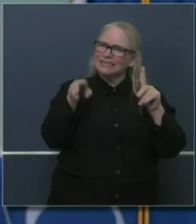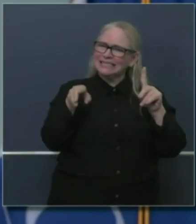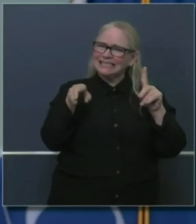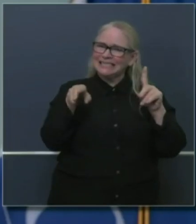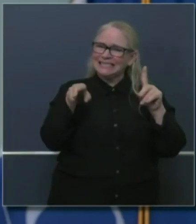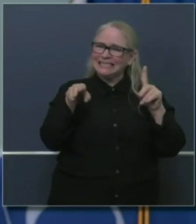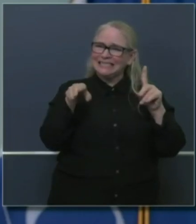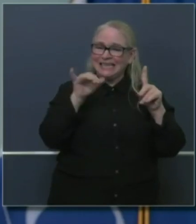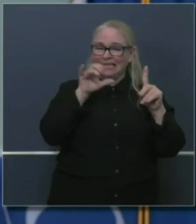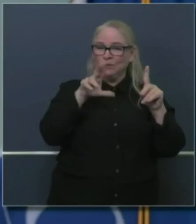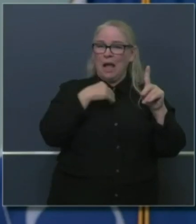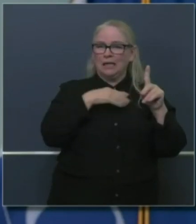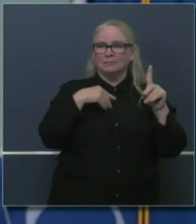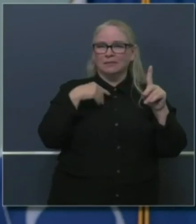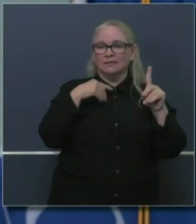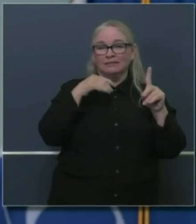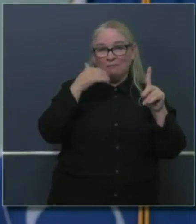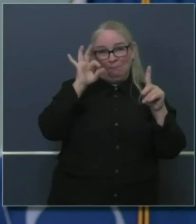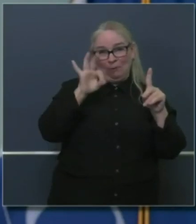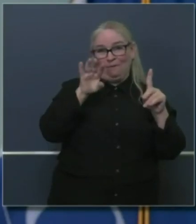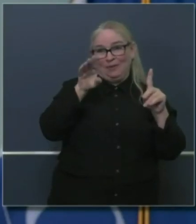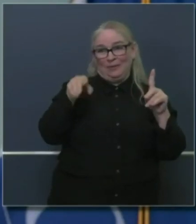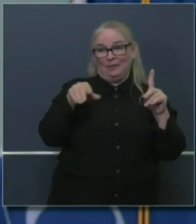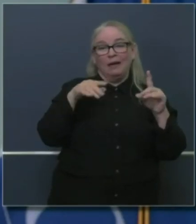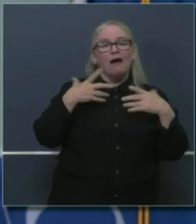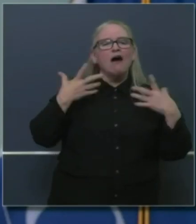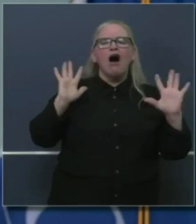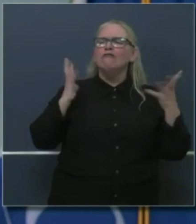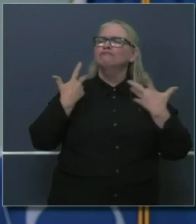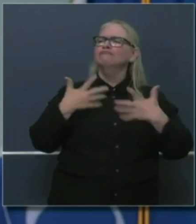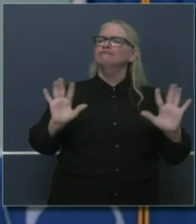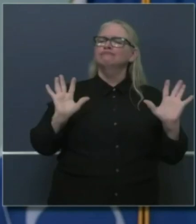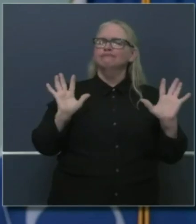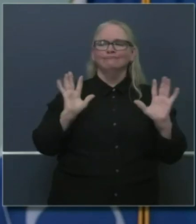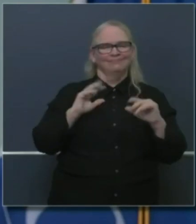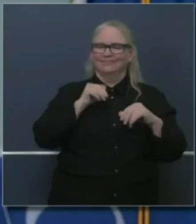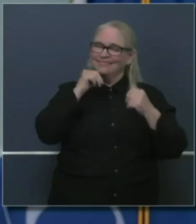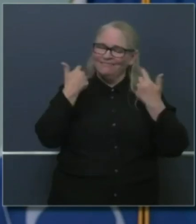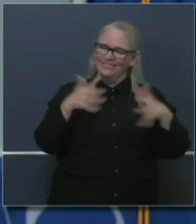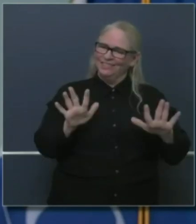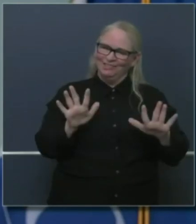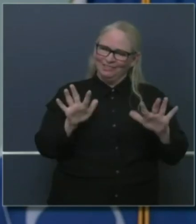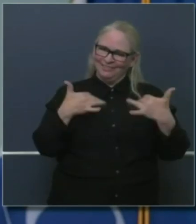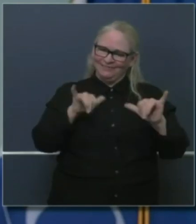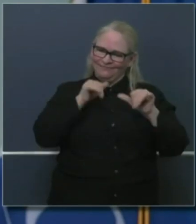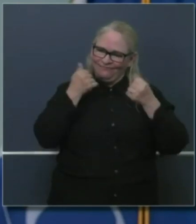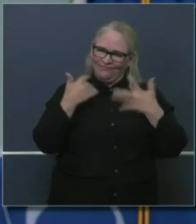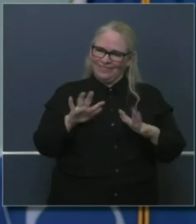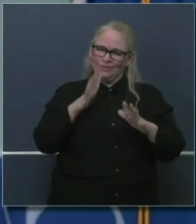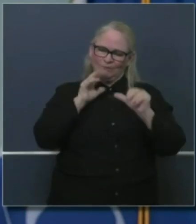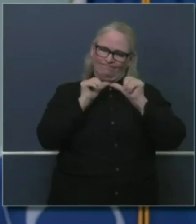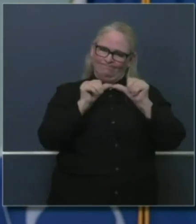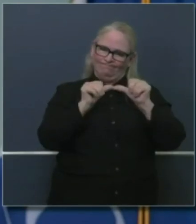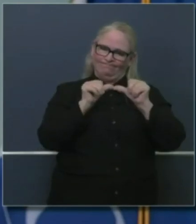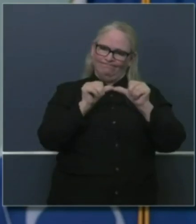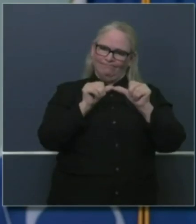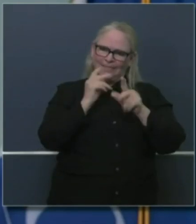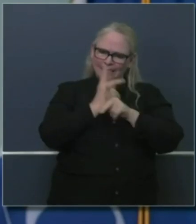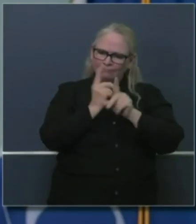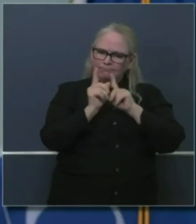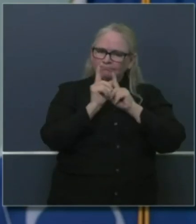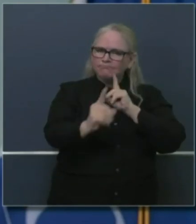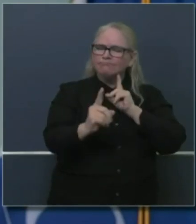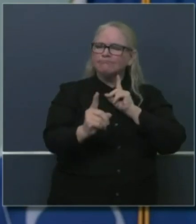out of the woods yet. This emergency has not passed us by, and we need to maintain our vigilance, maintain our distance physically from one